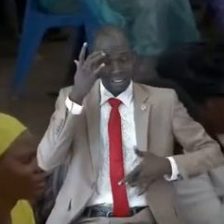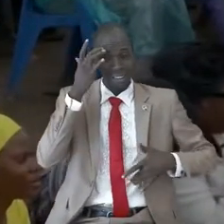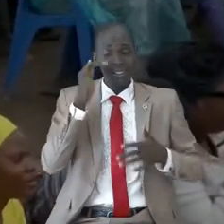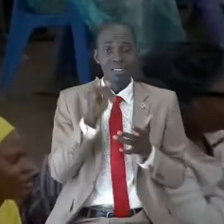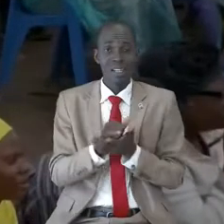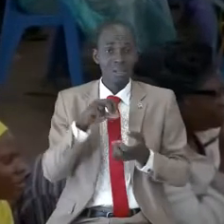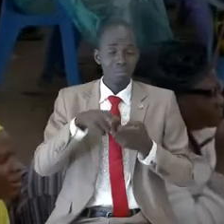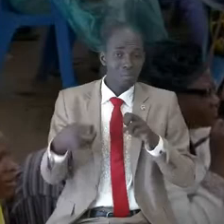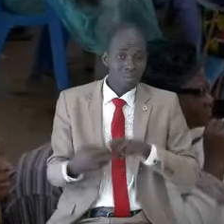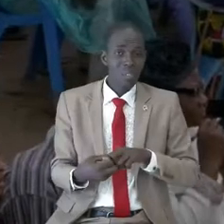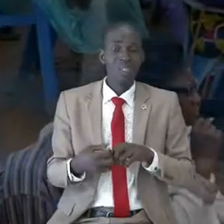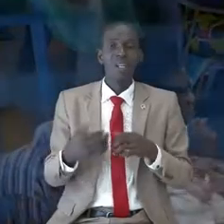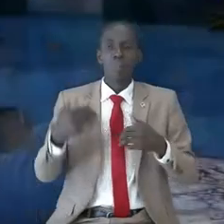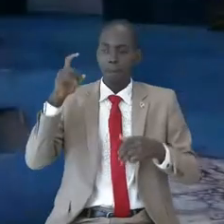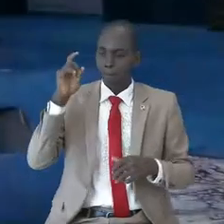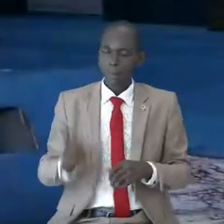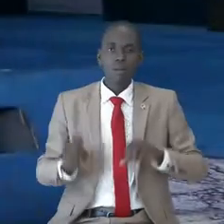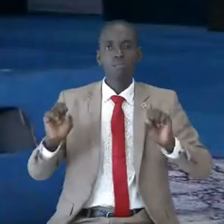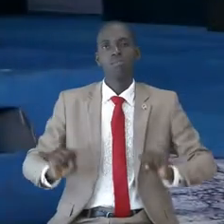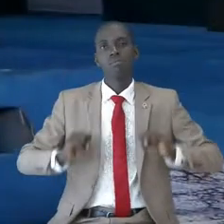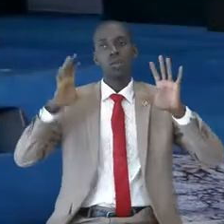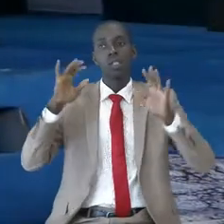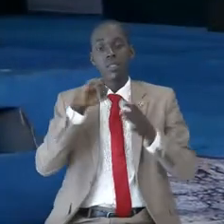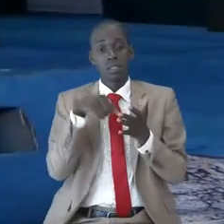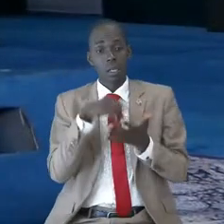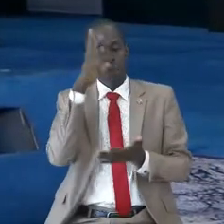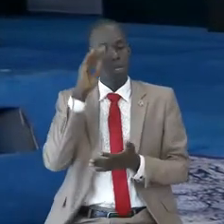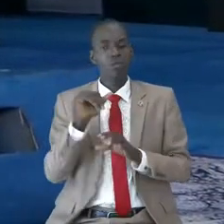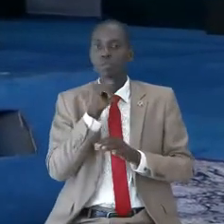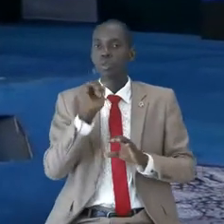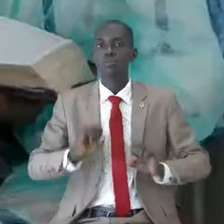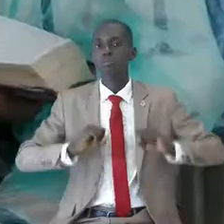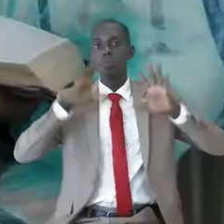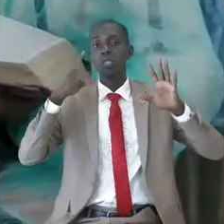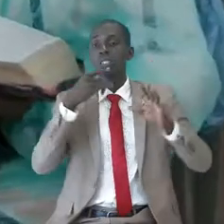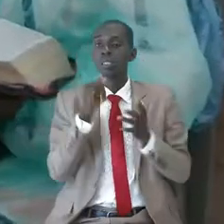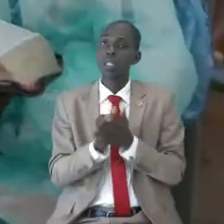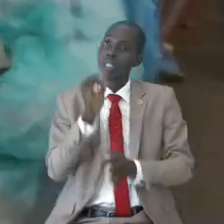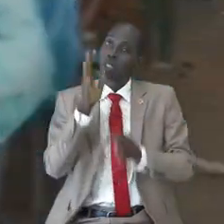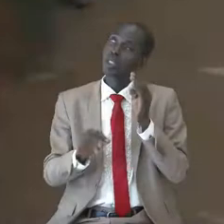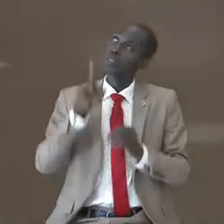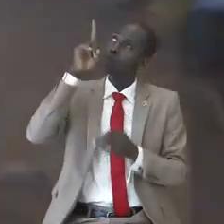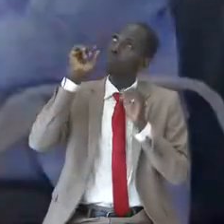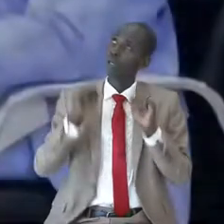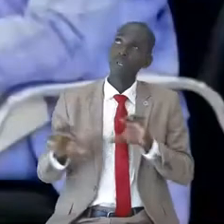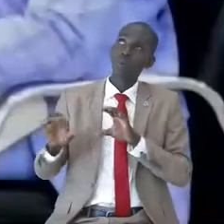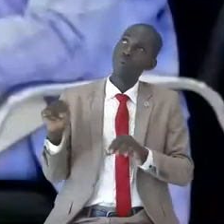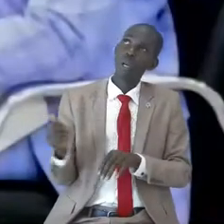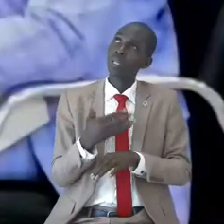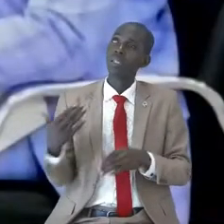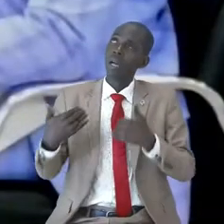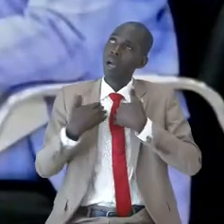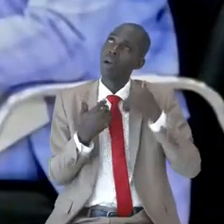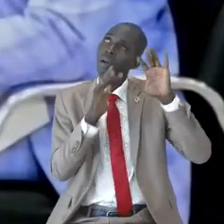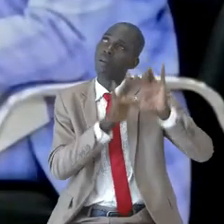sickness has to give up. And so the man did not give up and he said, if you can do anything, have